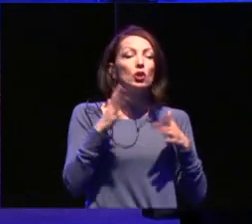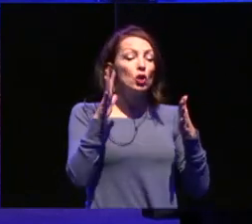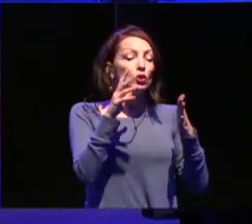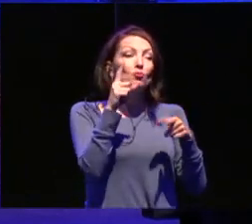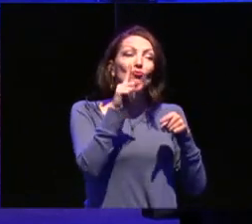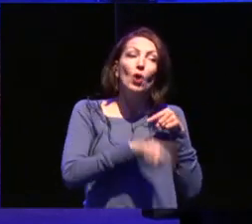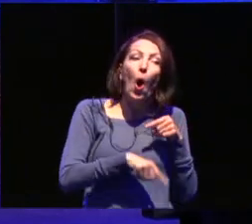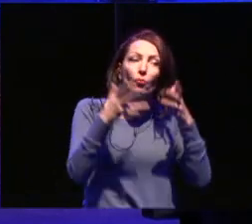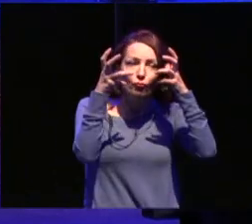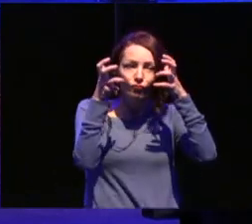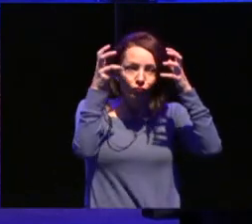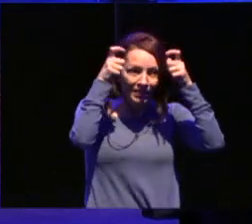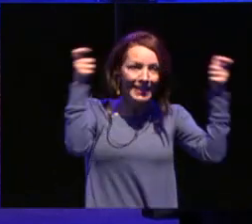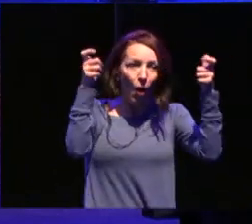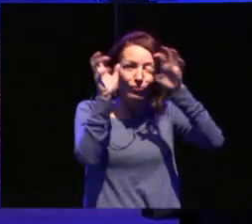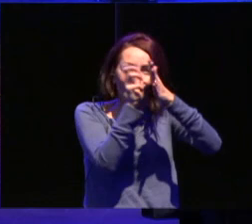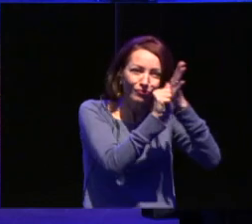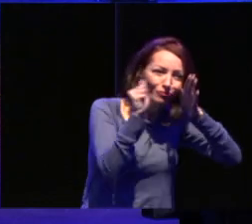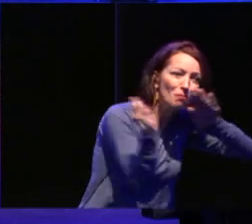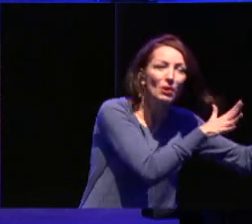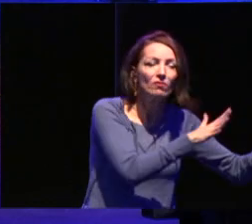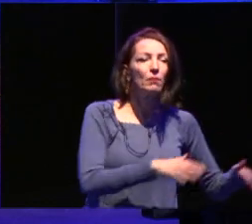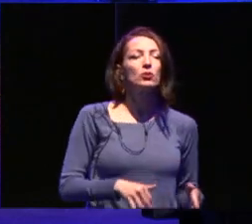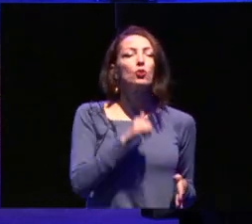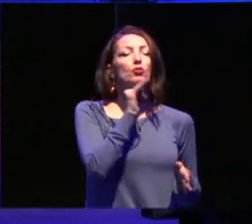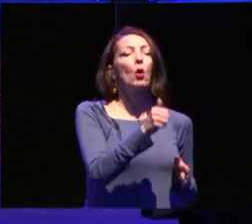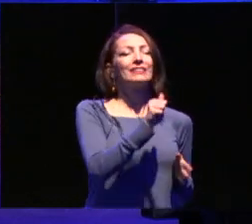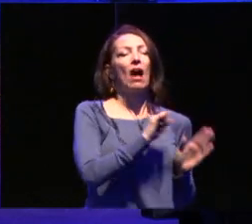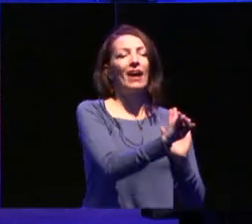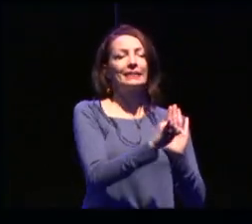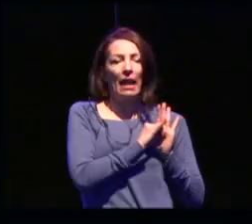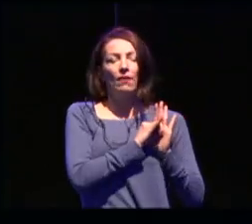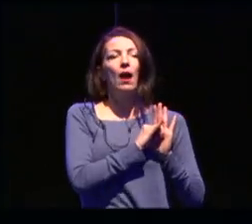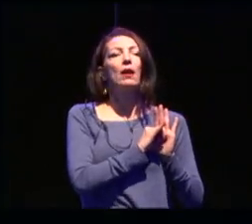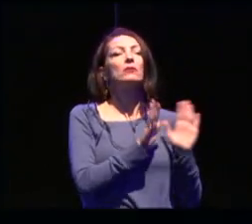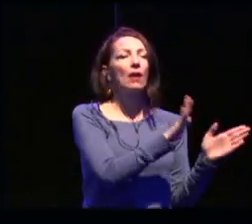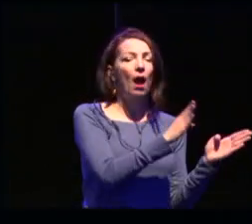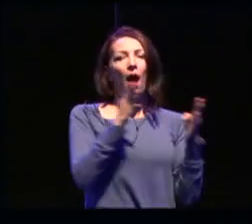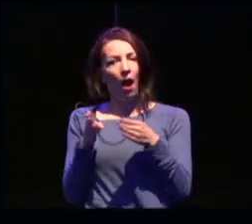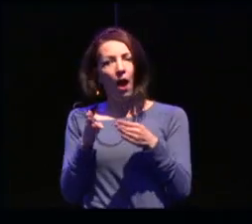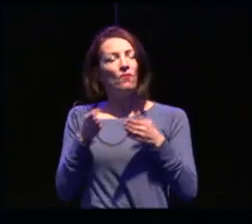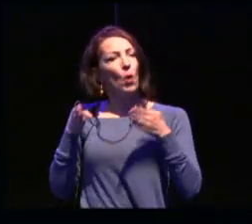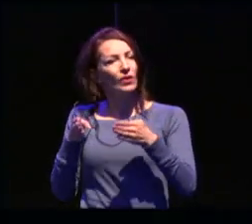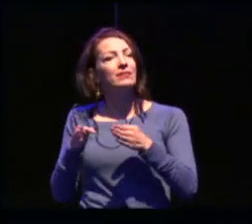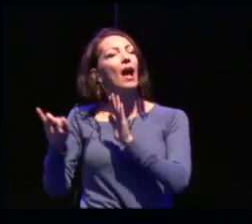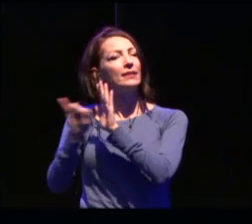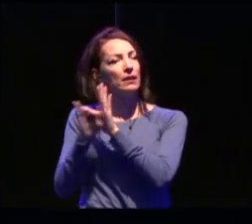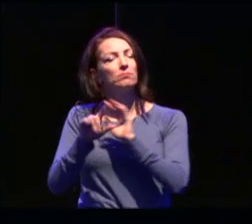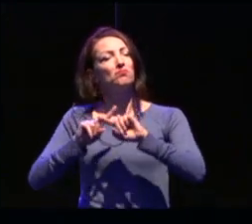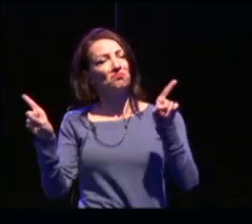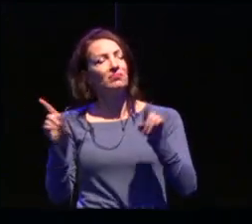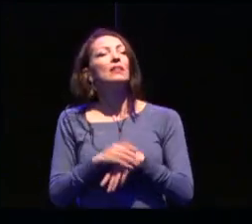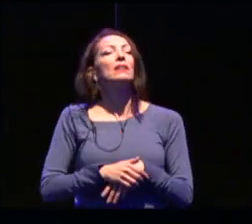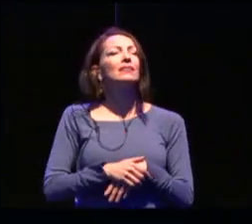it as your calling. You stop identifying with it as the director of your life. You stop identifying it as